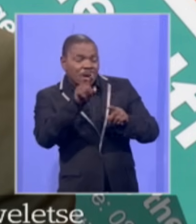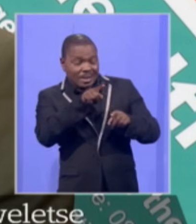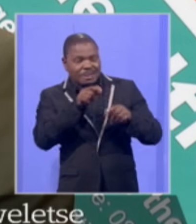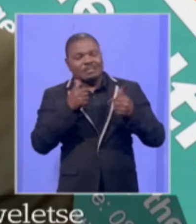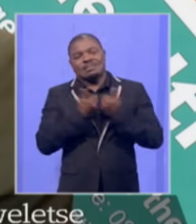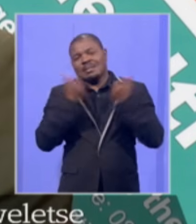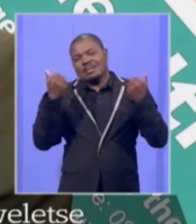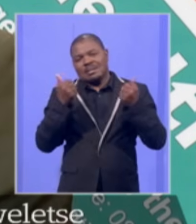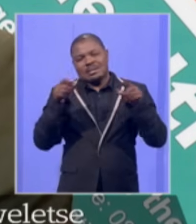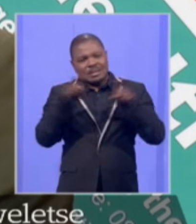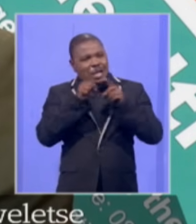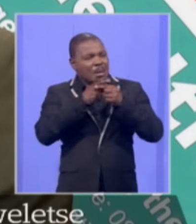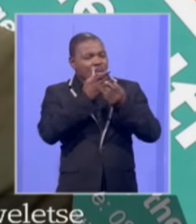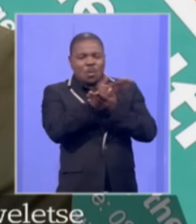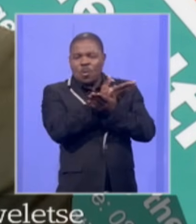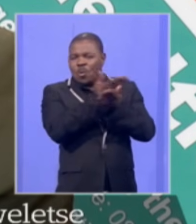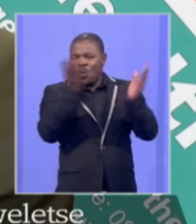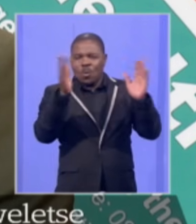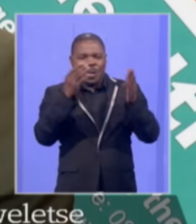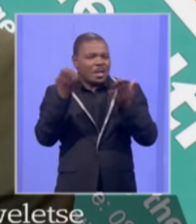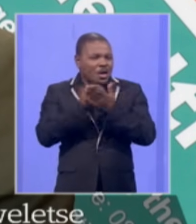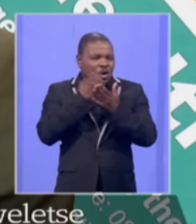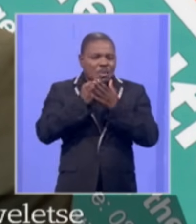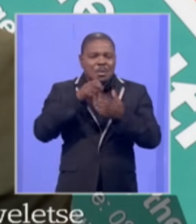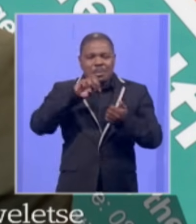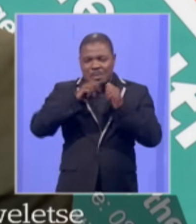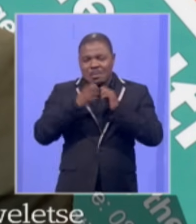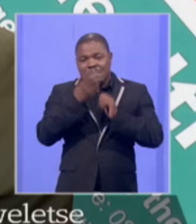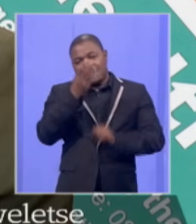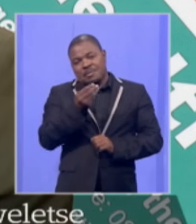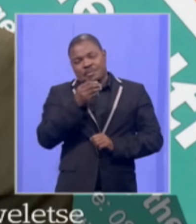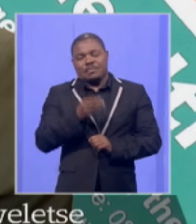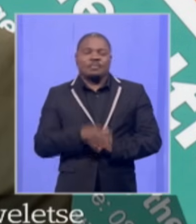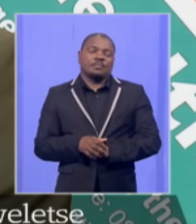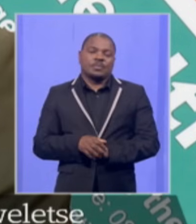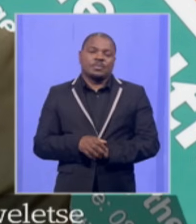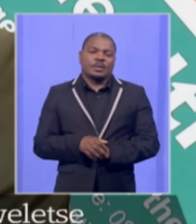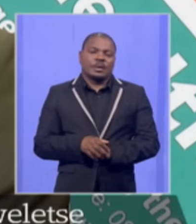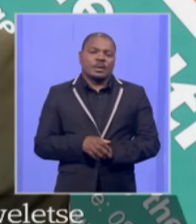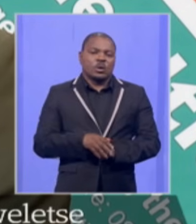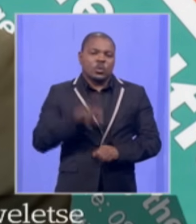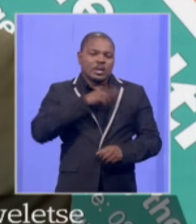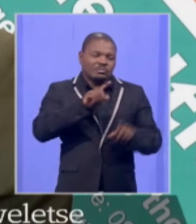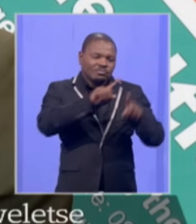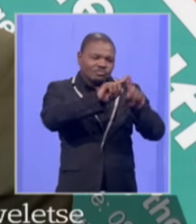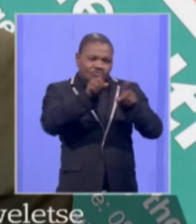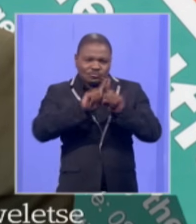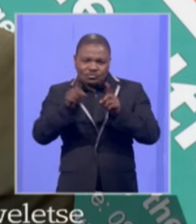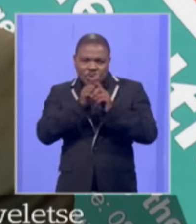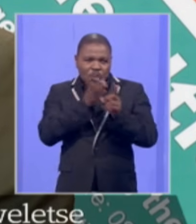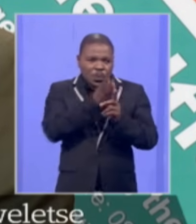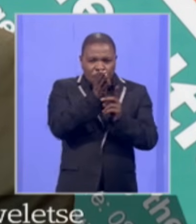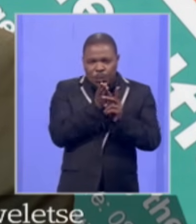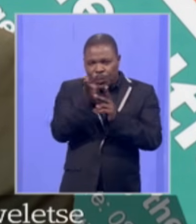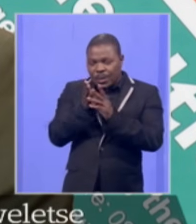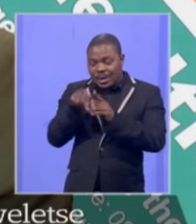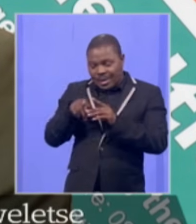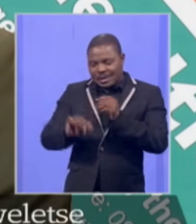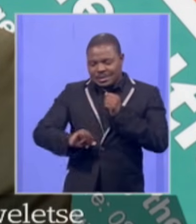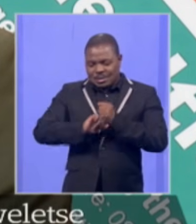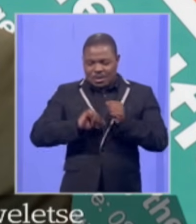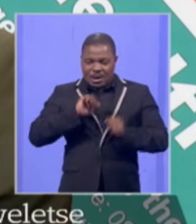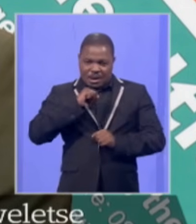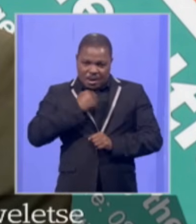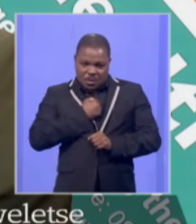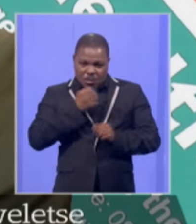confronting all open markets economies across the globe. This diversification supports South Africa's industrial strategy